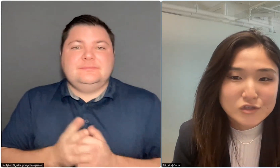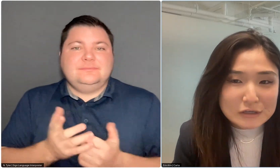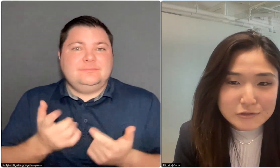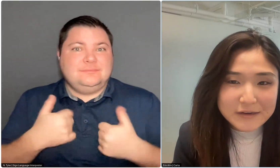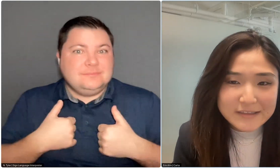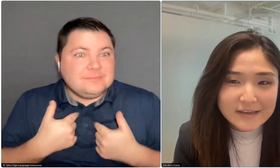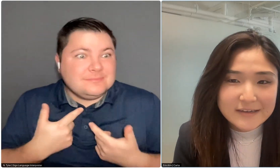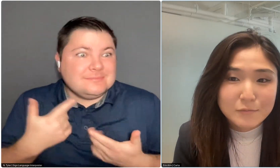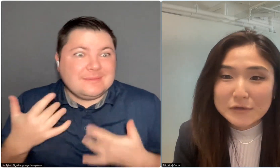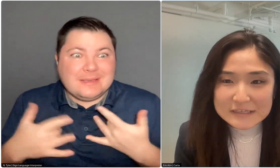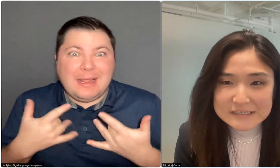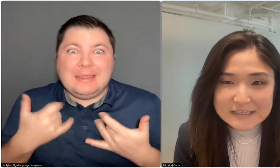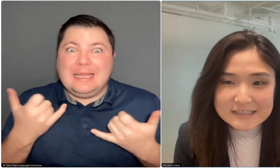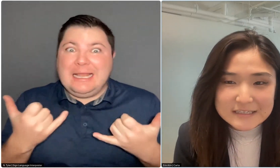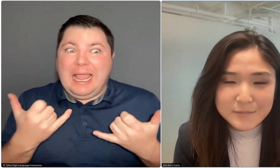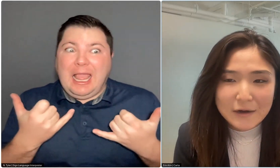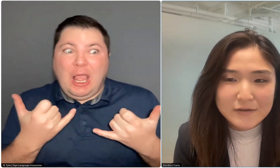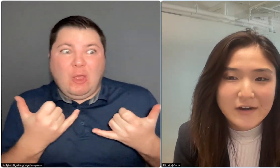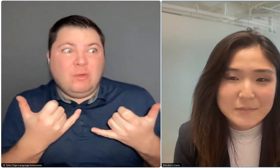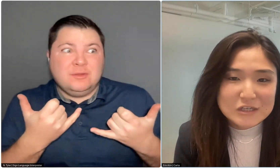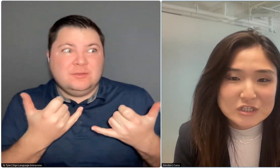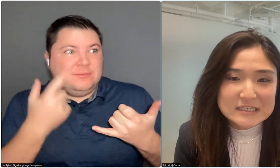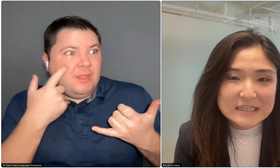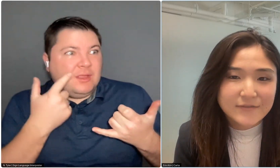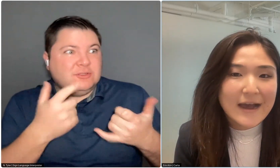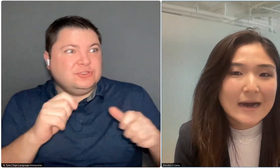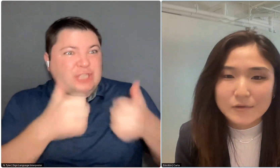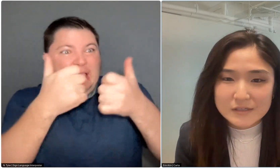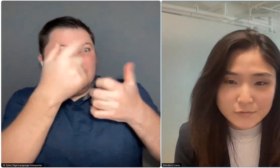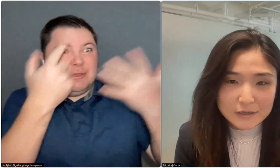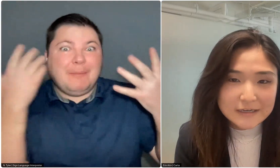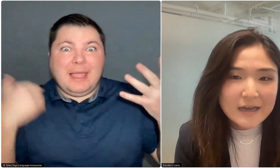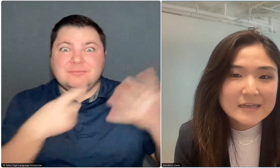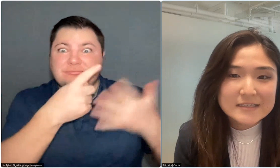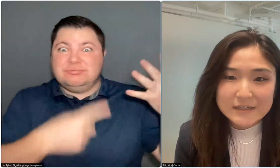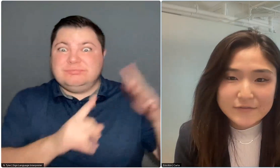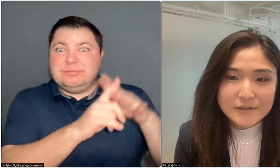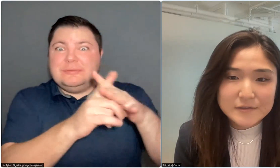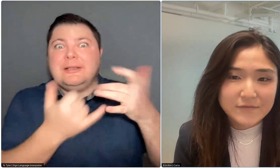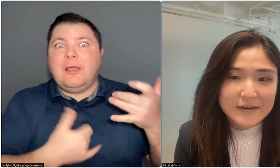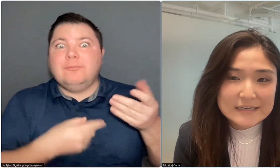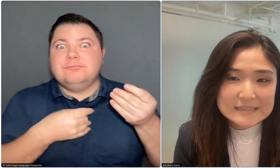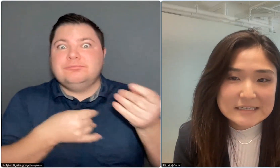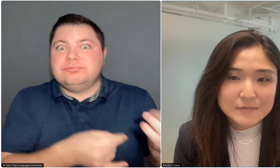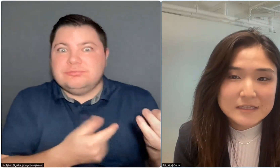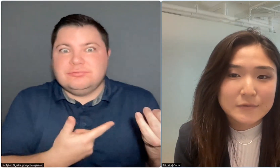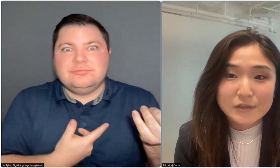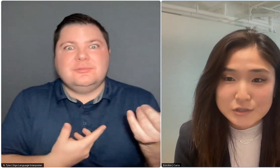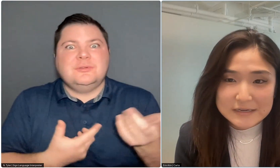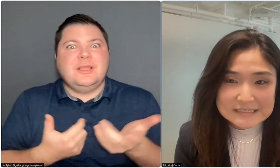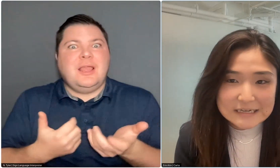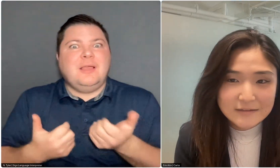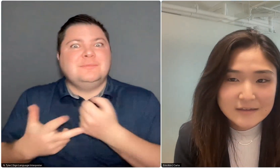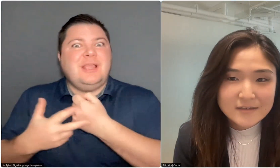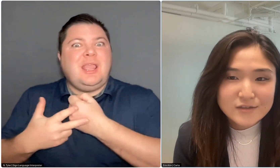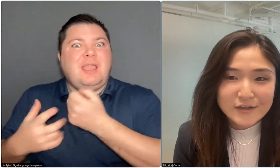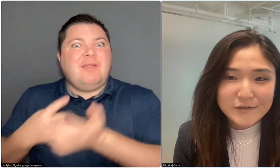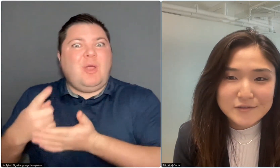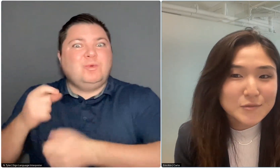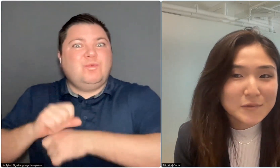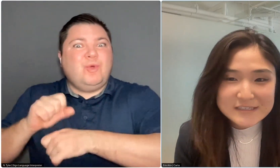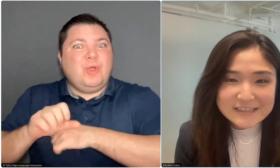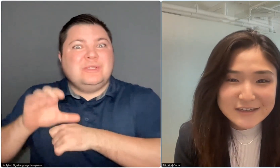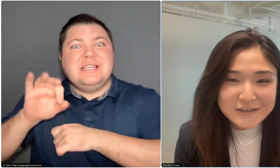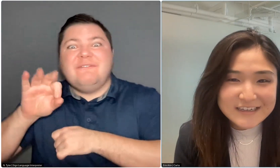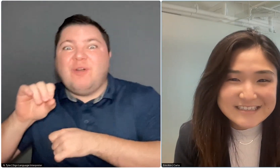myself once struggled with. And I'm really excited to see the power of automation save hours of work CFOs and finance teams typically do in Excel.